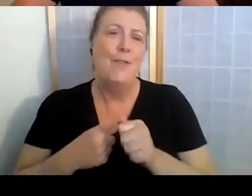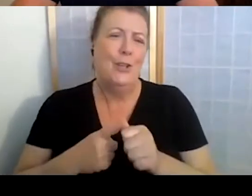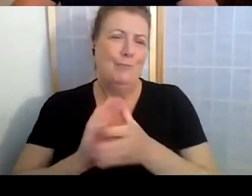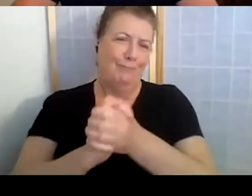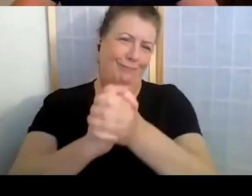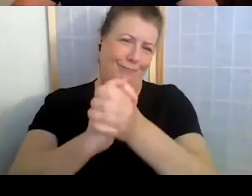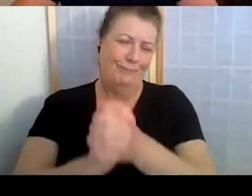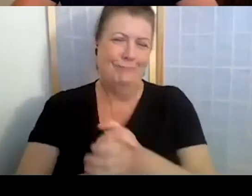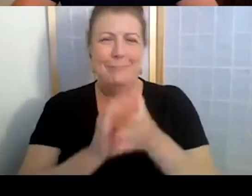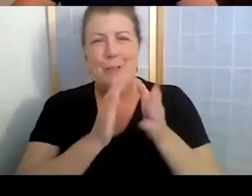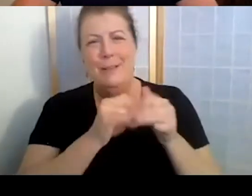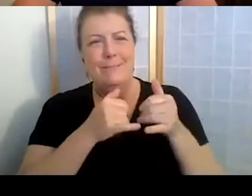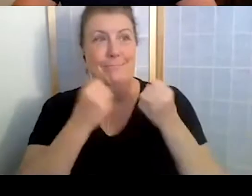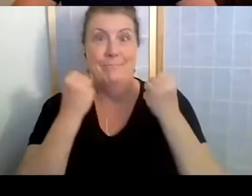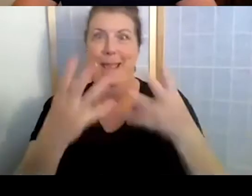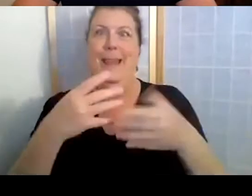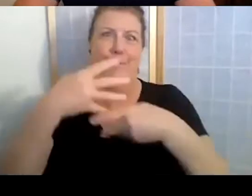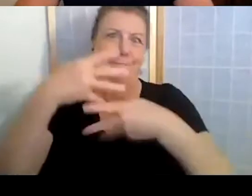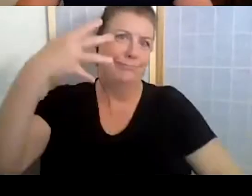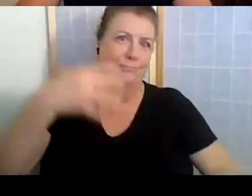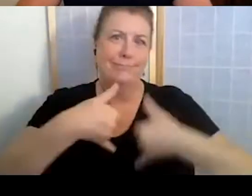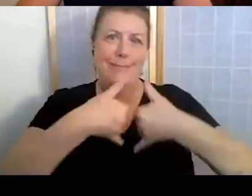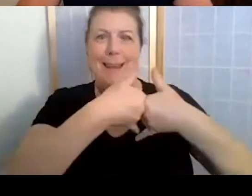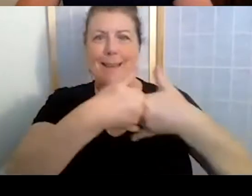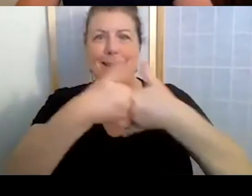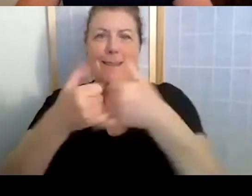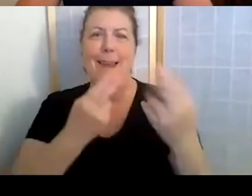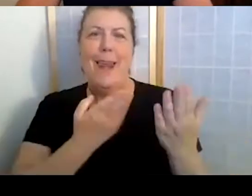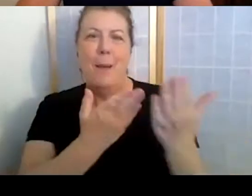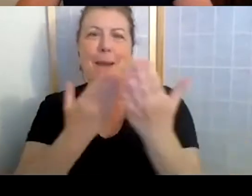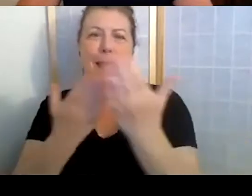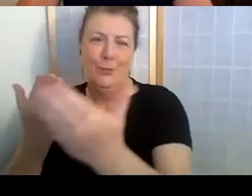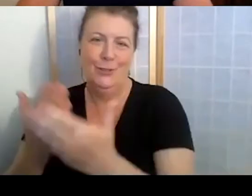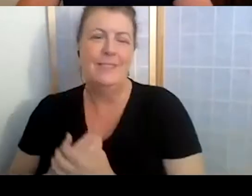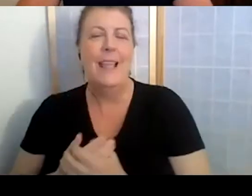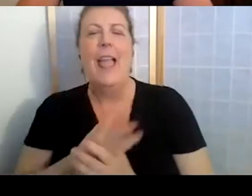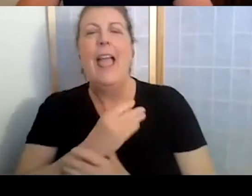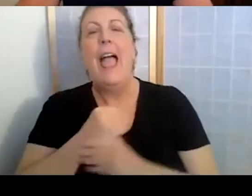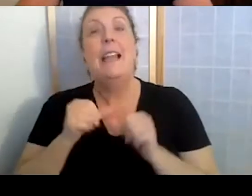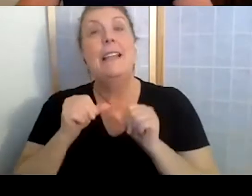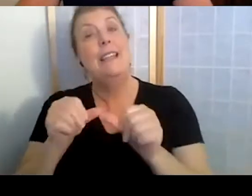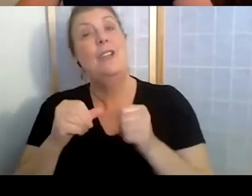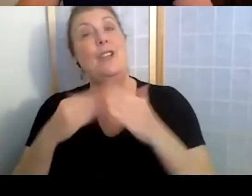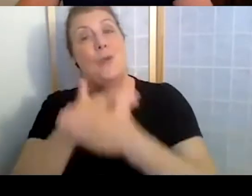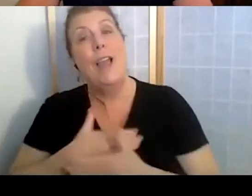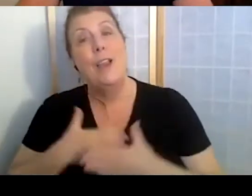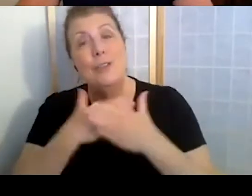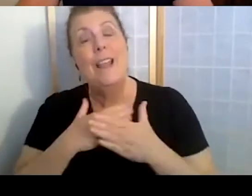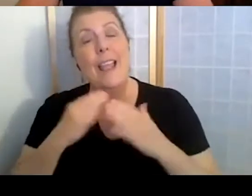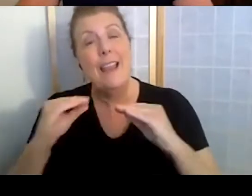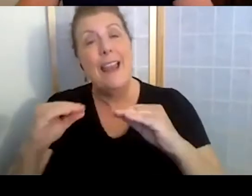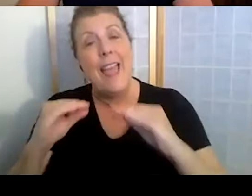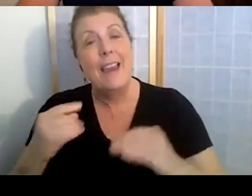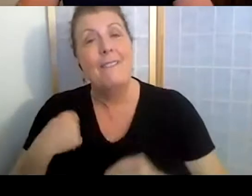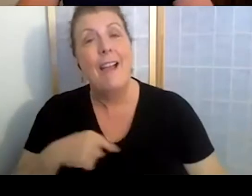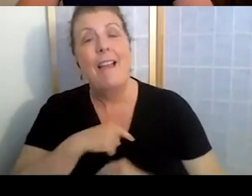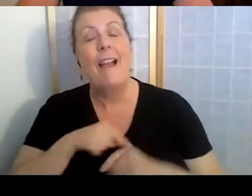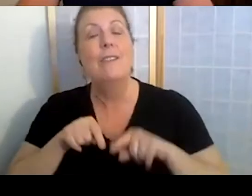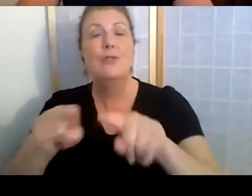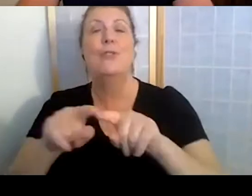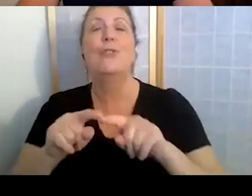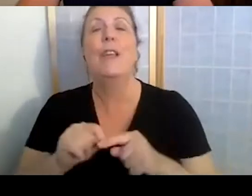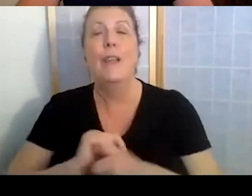your numerous nominations, and for continuing to sort of entertain and edify us in coronavirus quarantine.